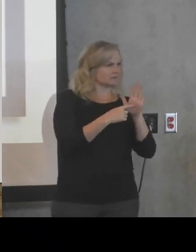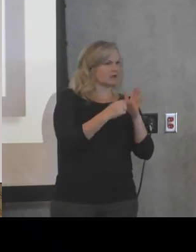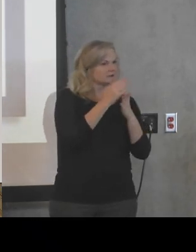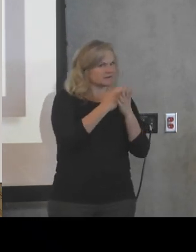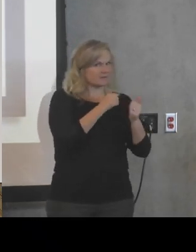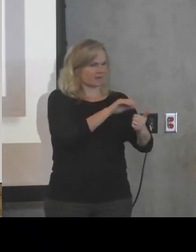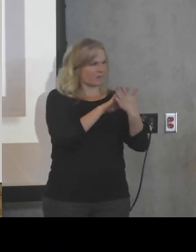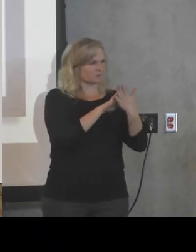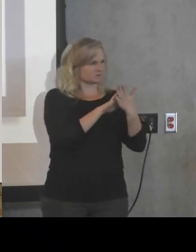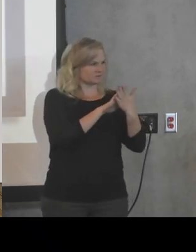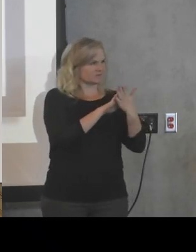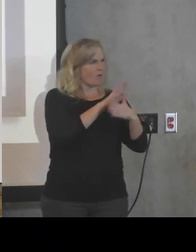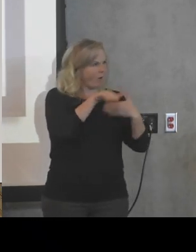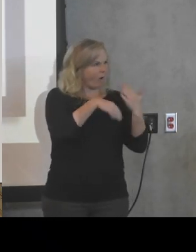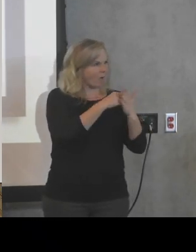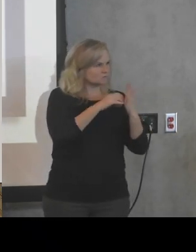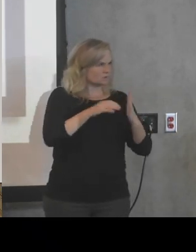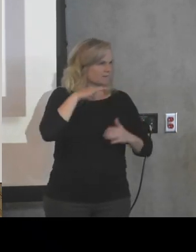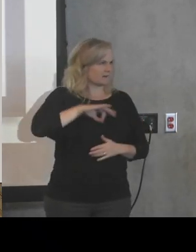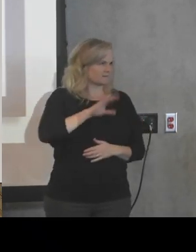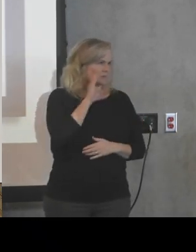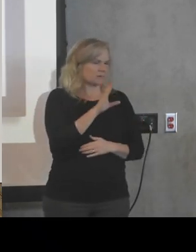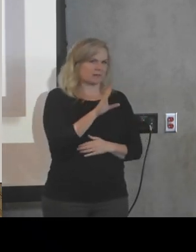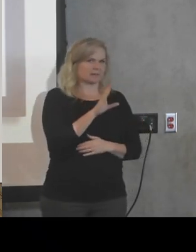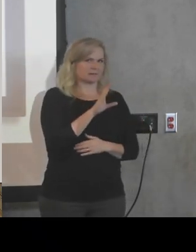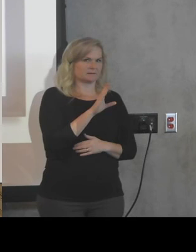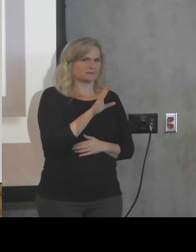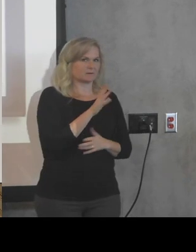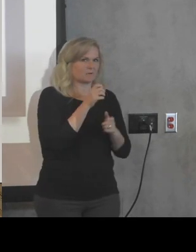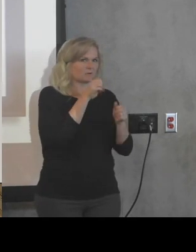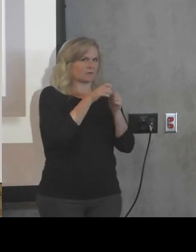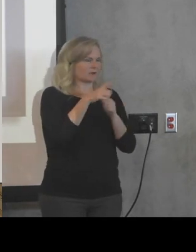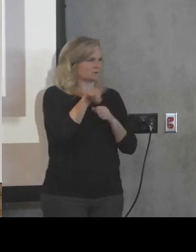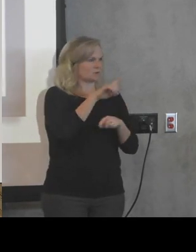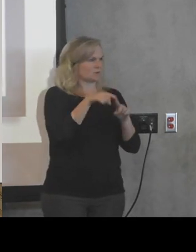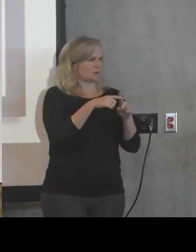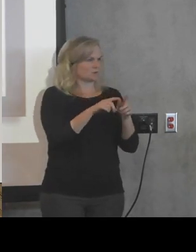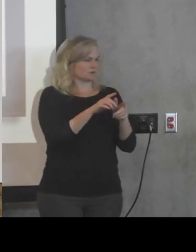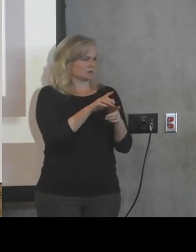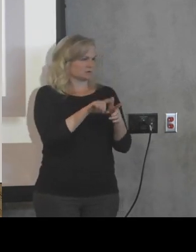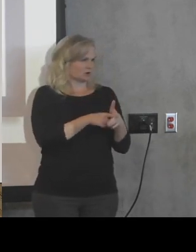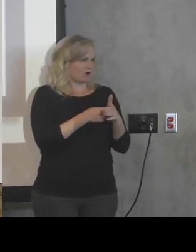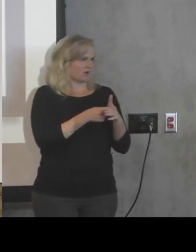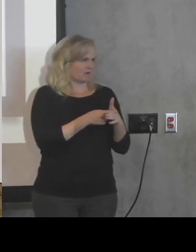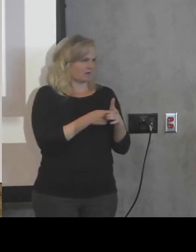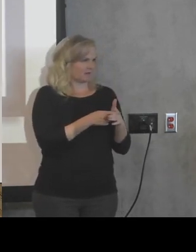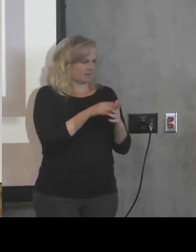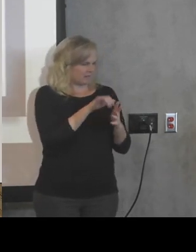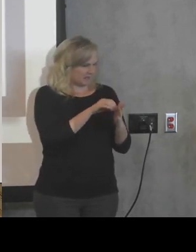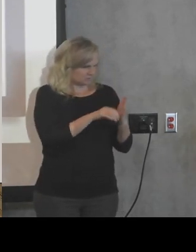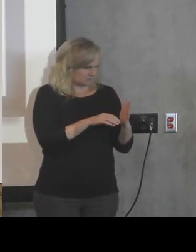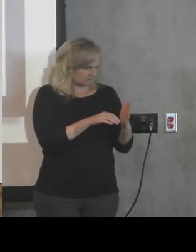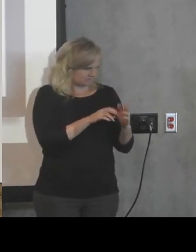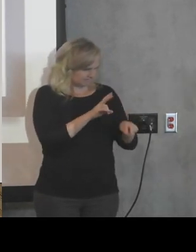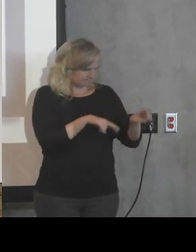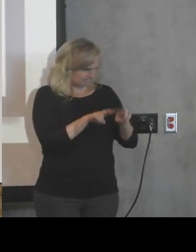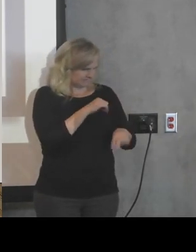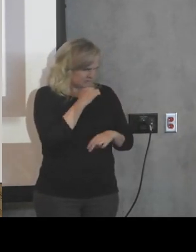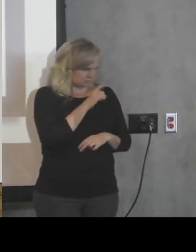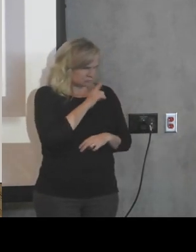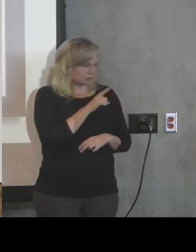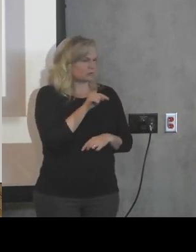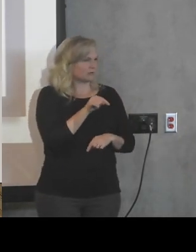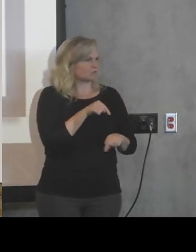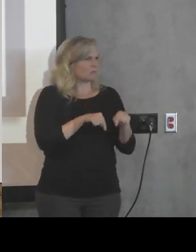curriculum. So Homer likes to remind you, when you're struggling, you're not sure with the student, just back on up, work on some